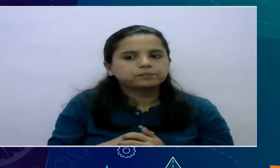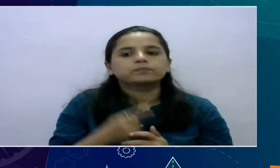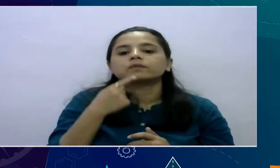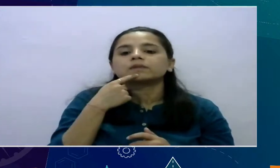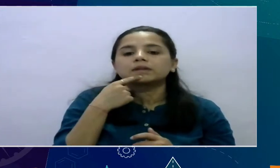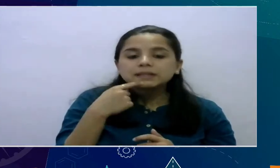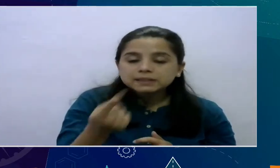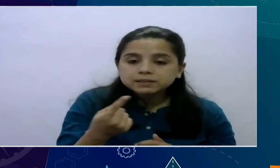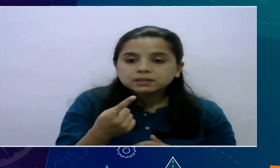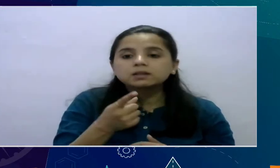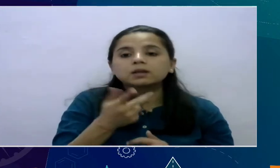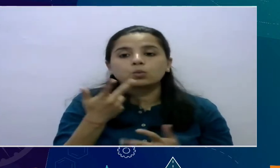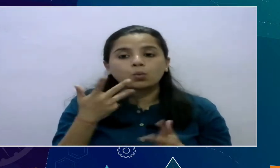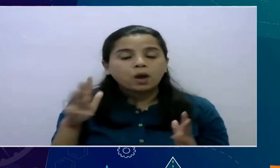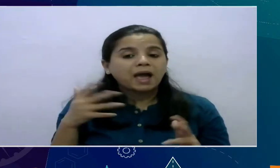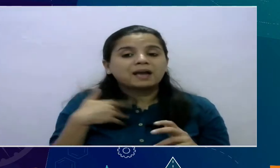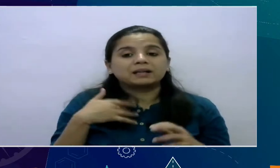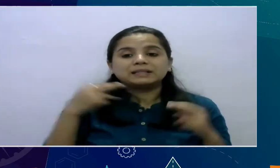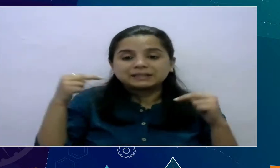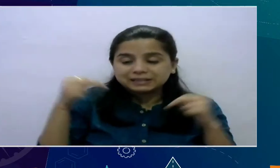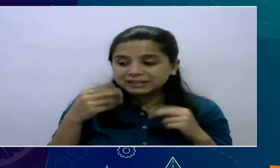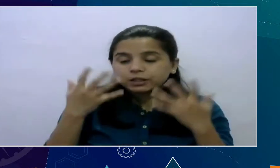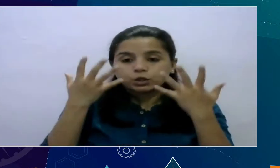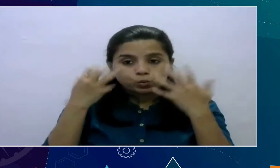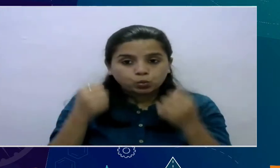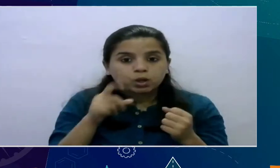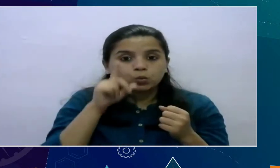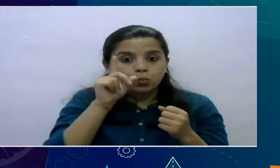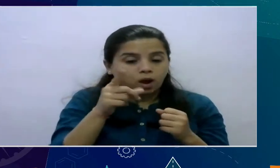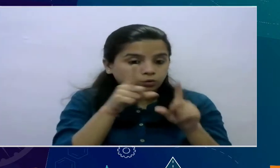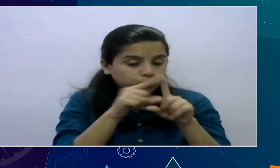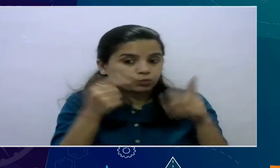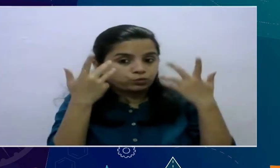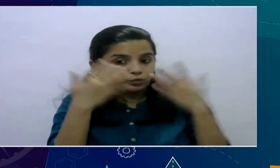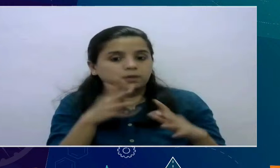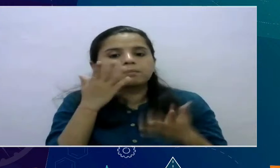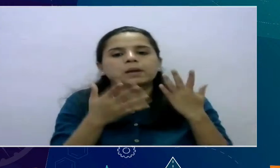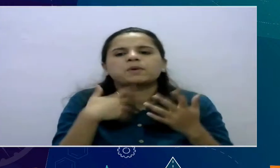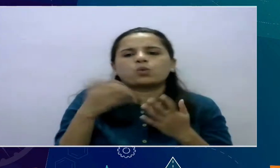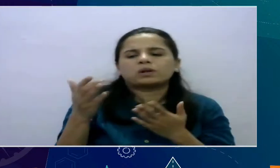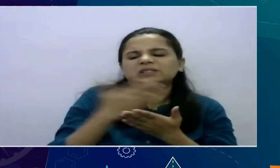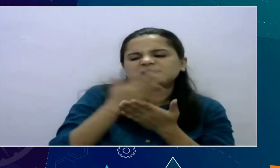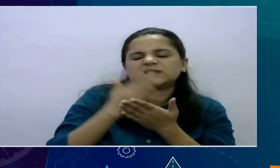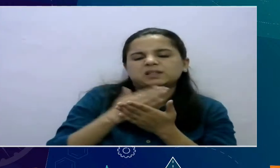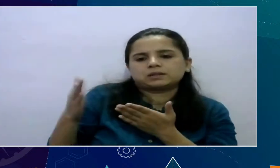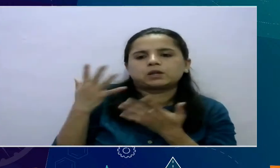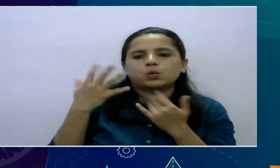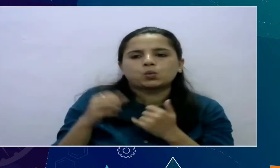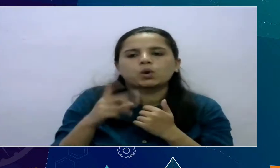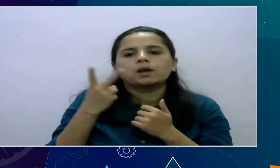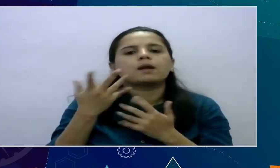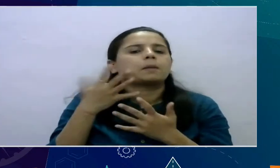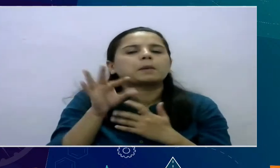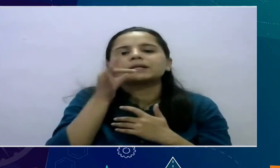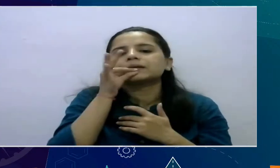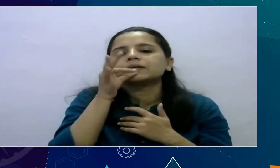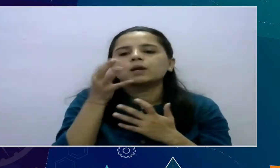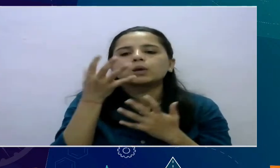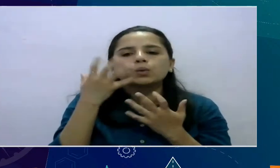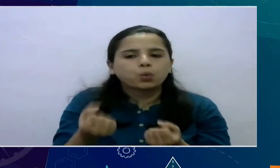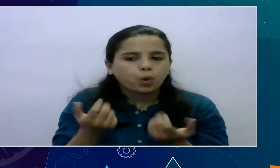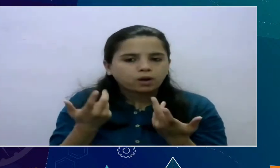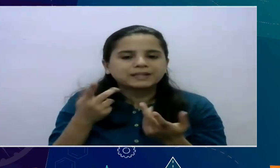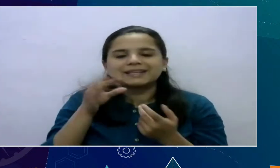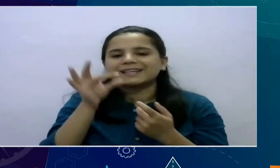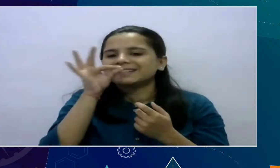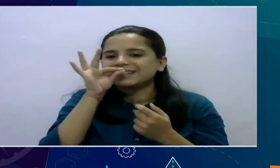the the need of one component is completed, then we want to remove it, like while making a cup of tea. Once the